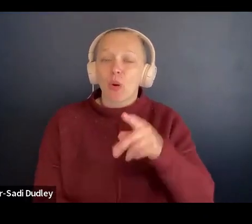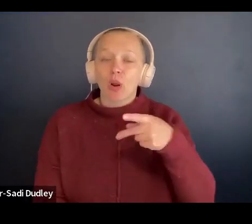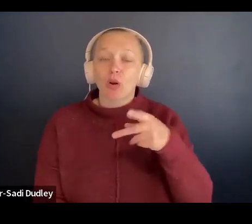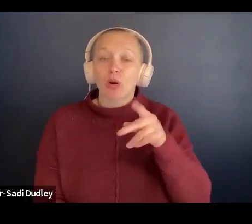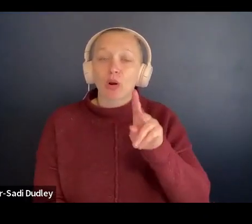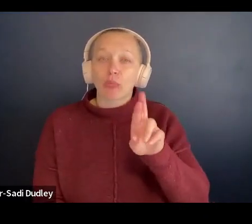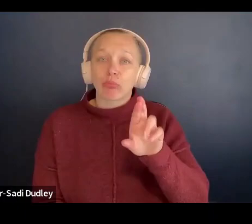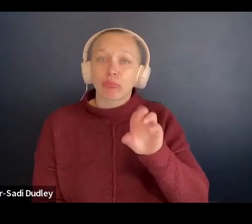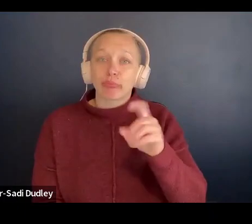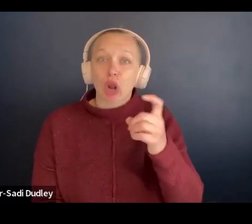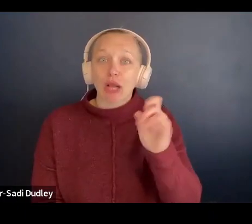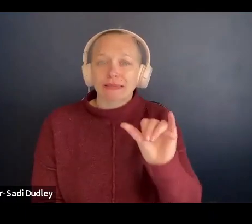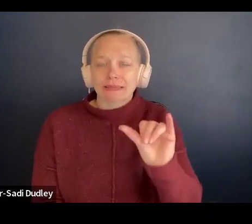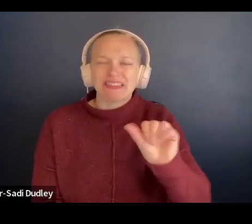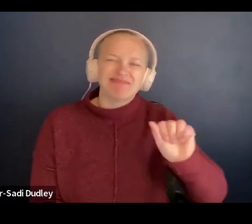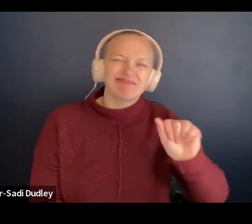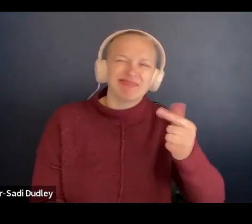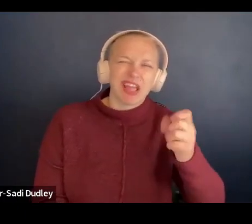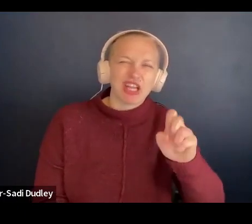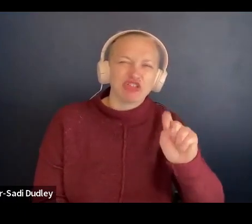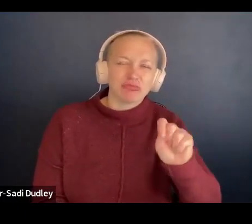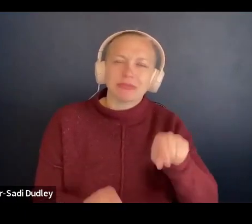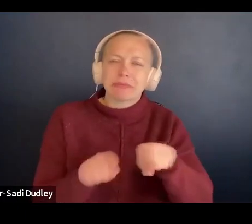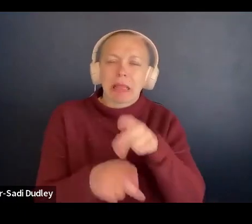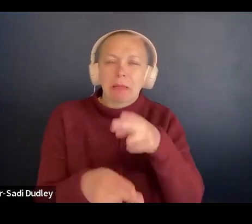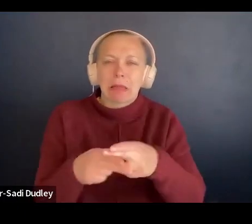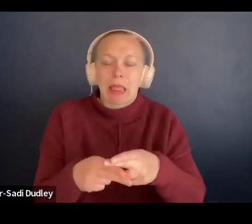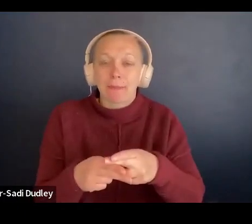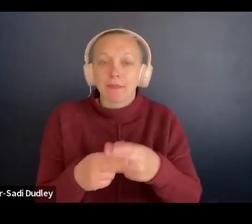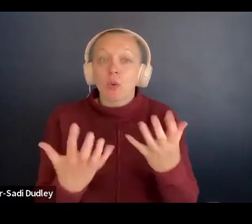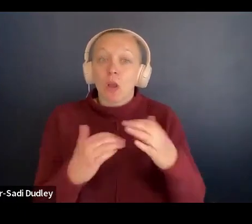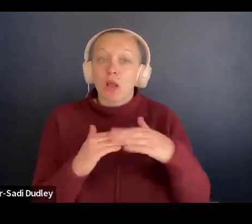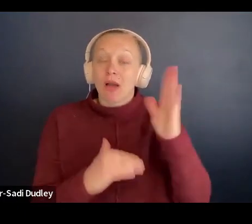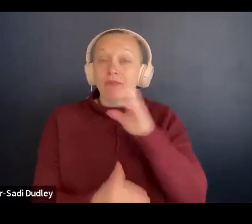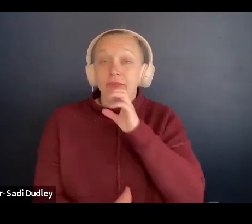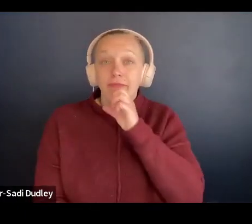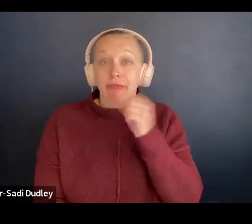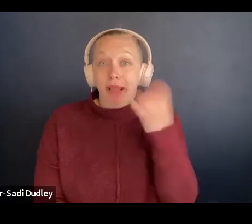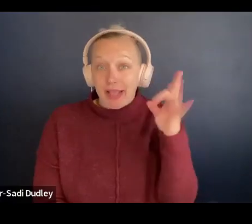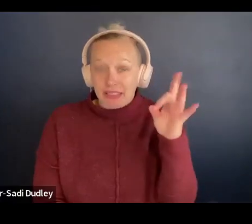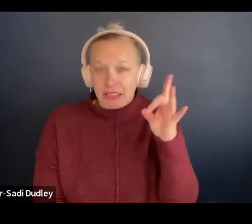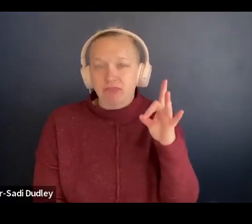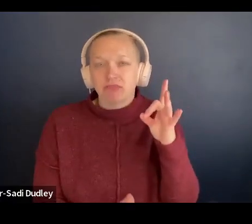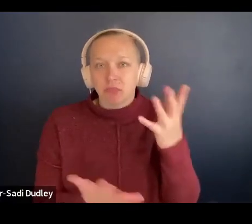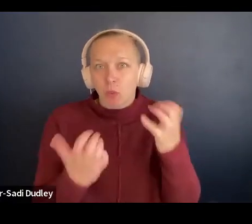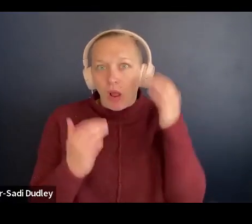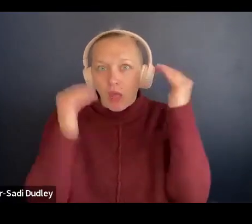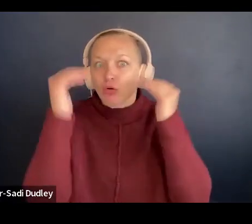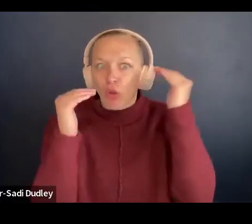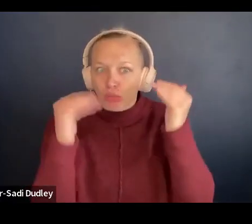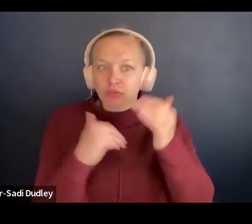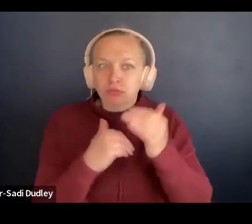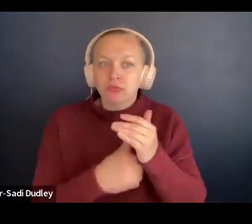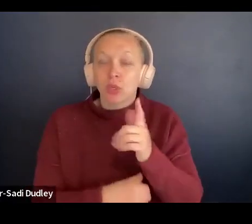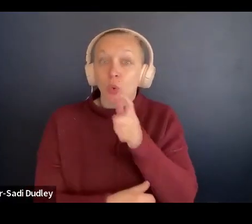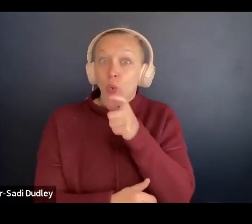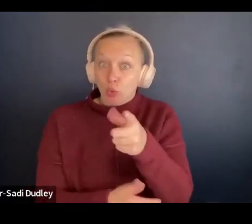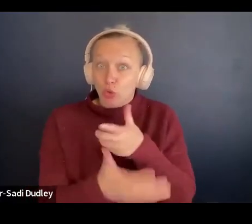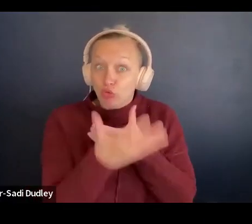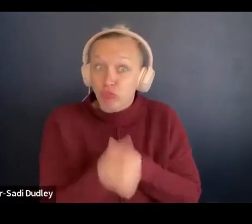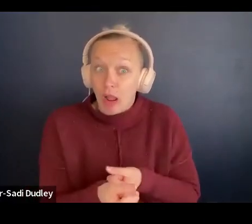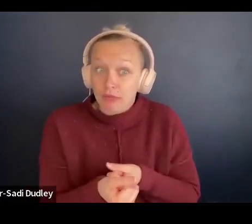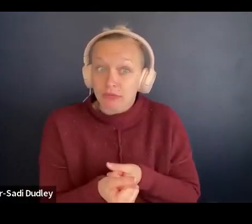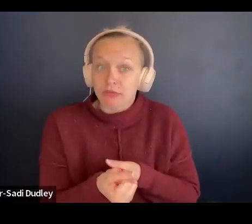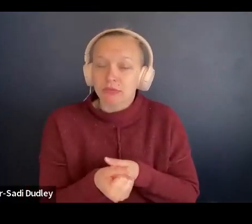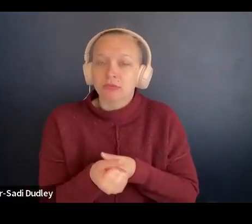who is 18 years of age or older and someone you trust. As I mentioned, similar beliefs and values about medical care